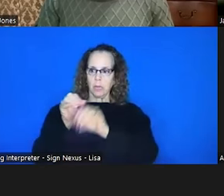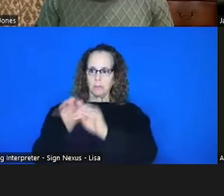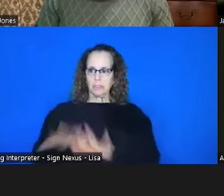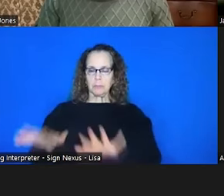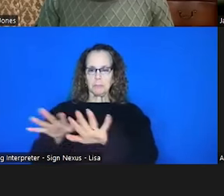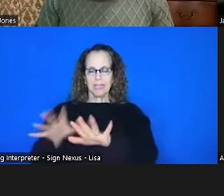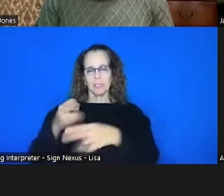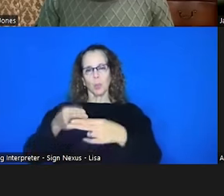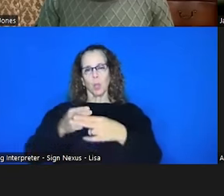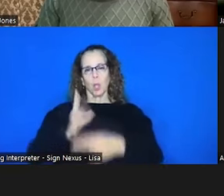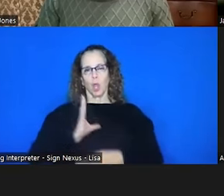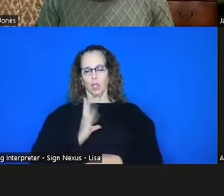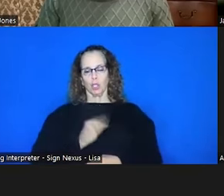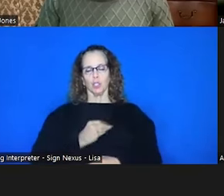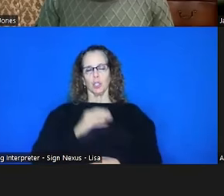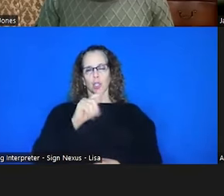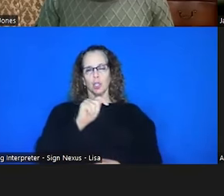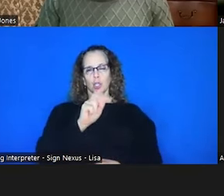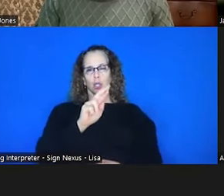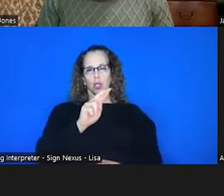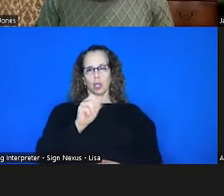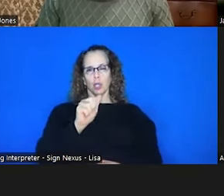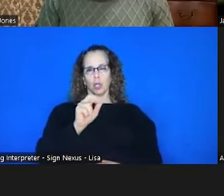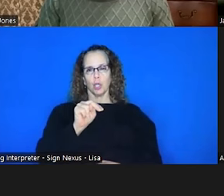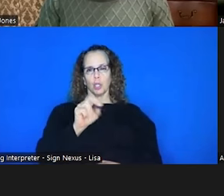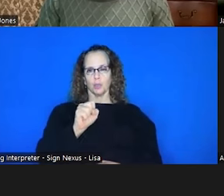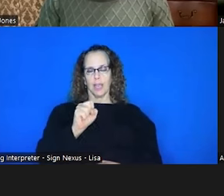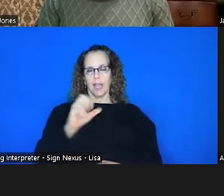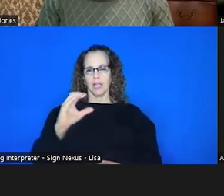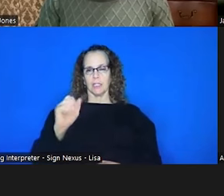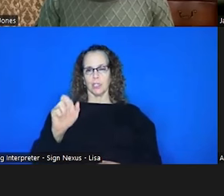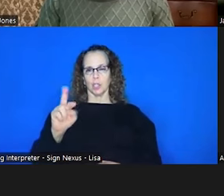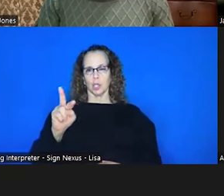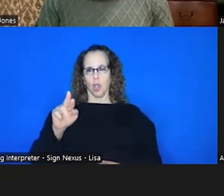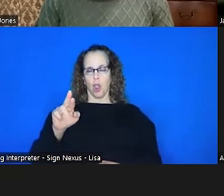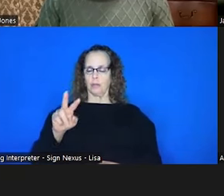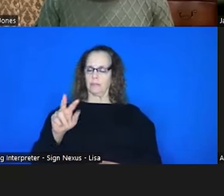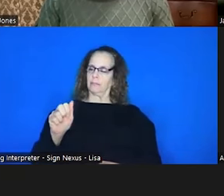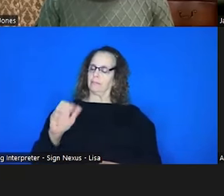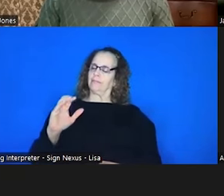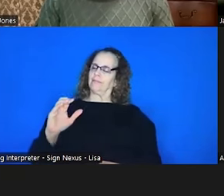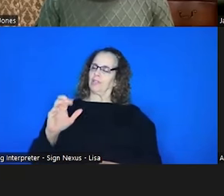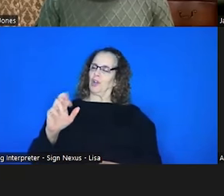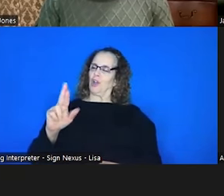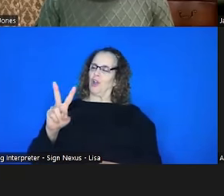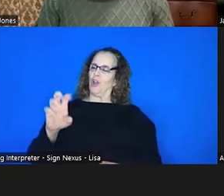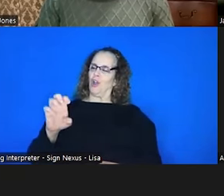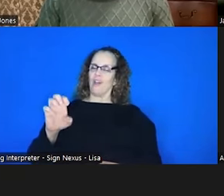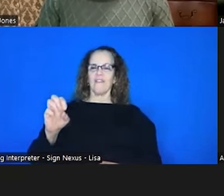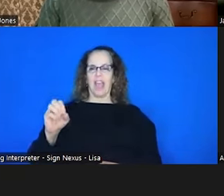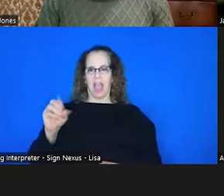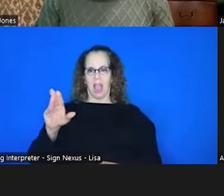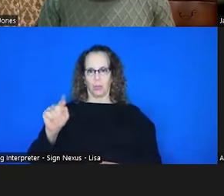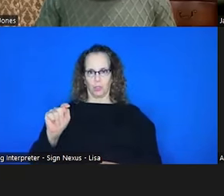call trans carve out, a TGNC NBI carve out, which are spaces within our standalone